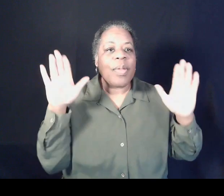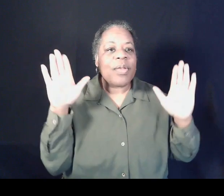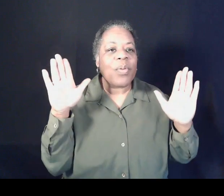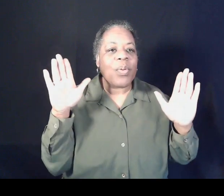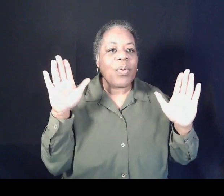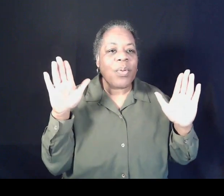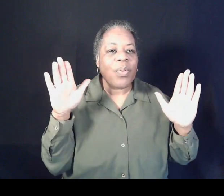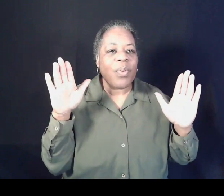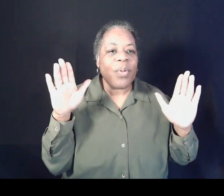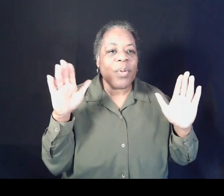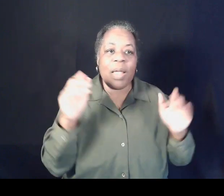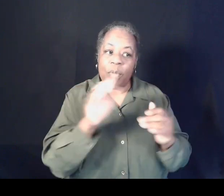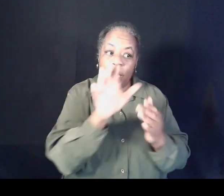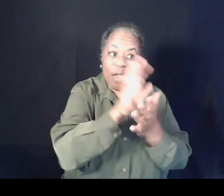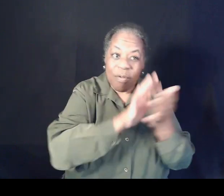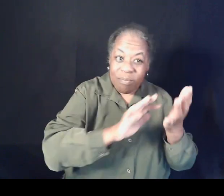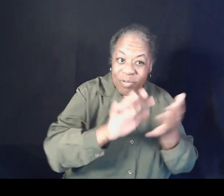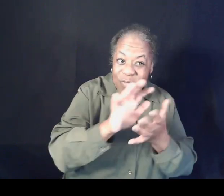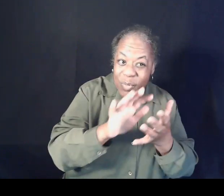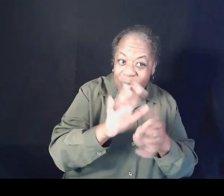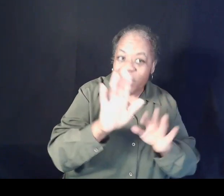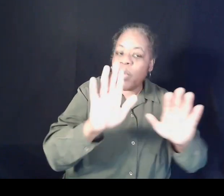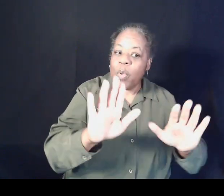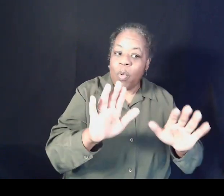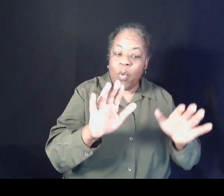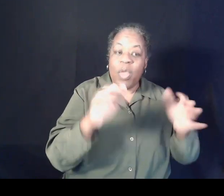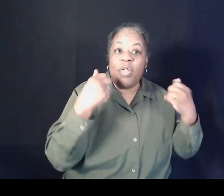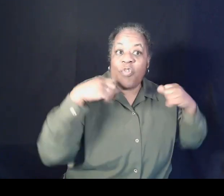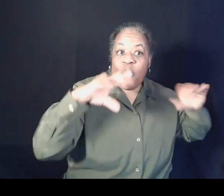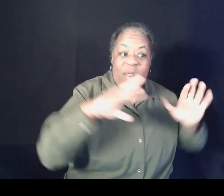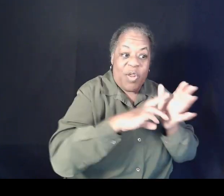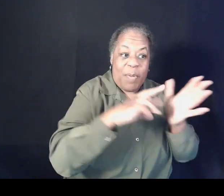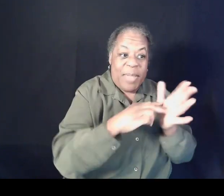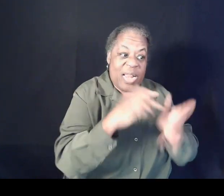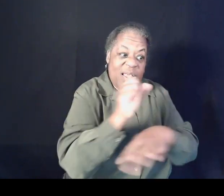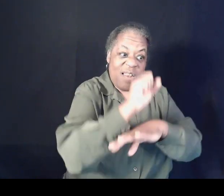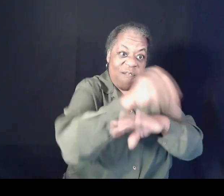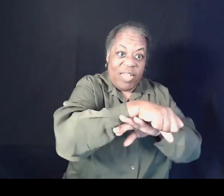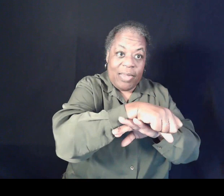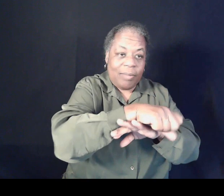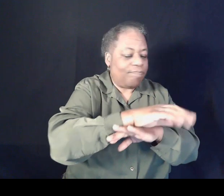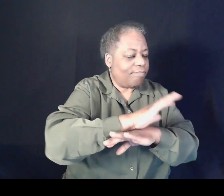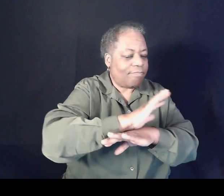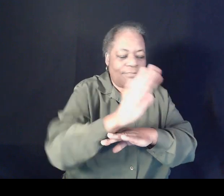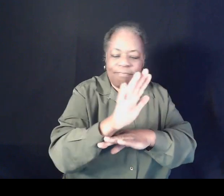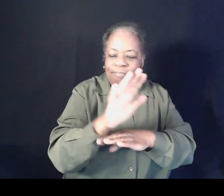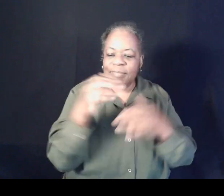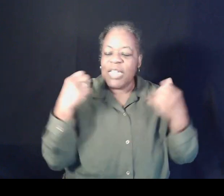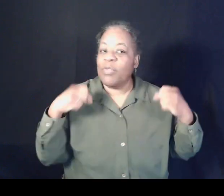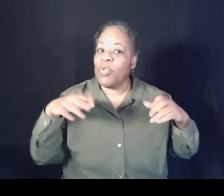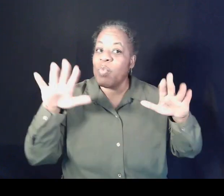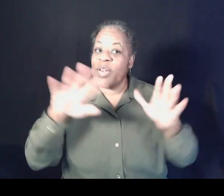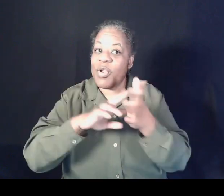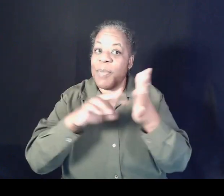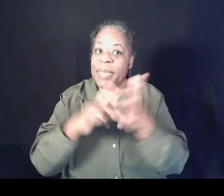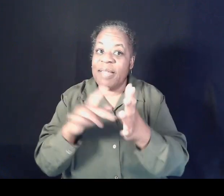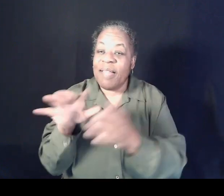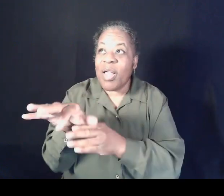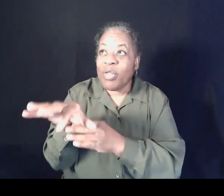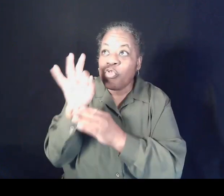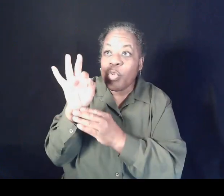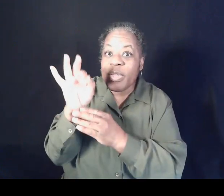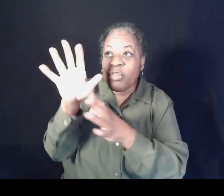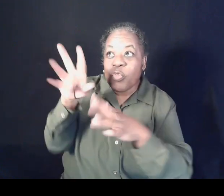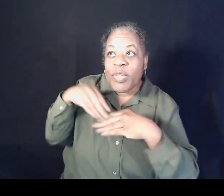to avoid confusion, surrender is not defeat. Surrender for our purposes is the choice to receive God's will for